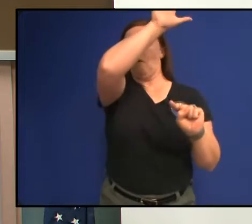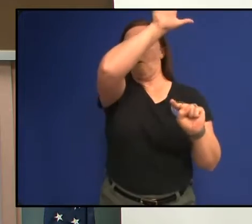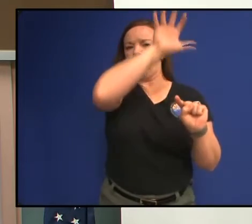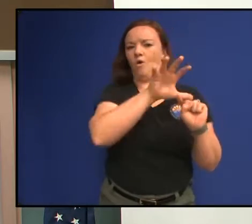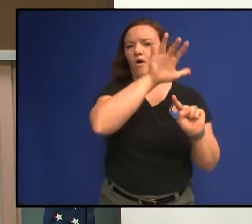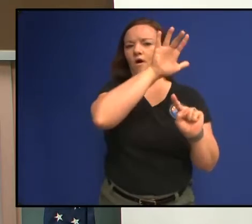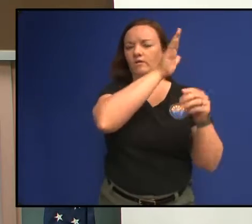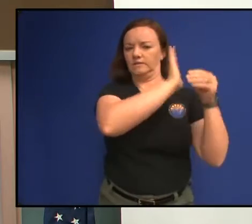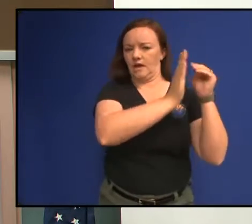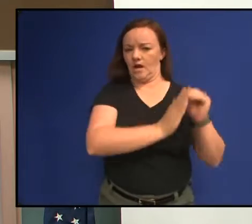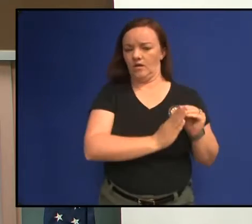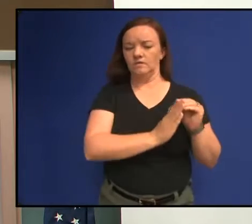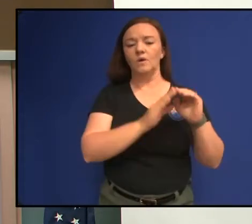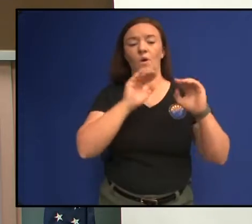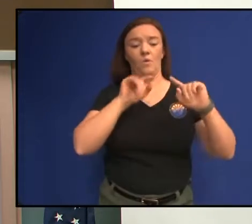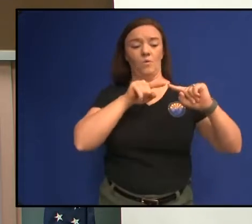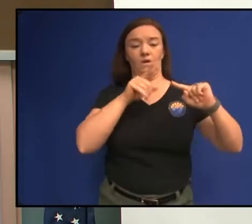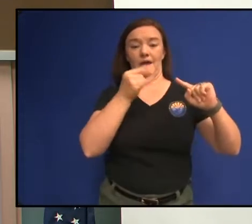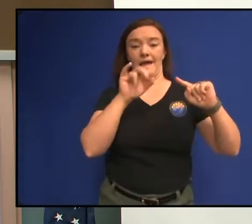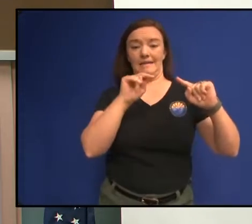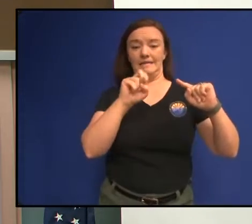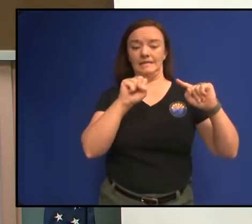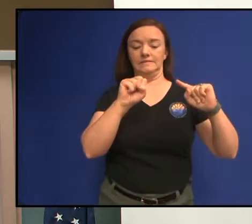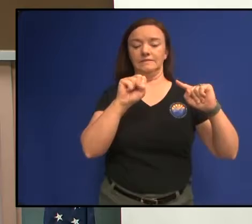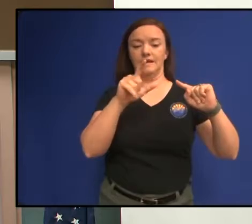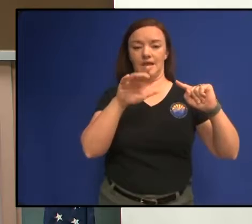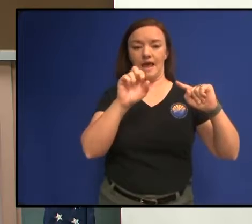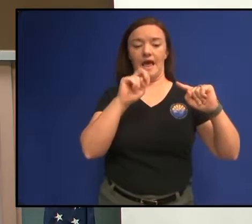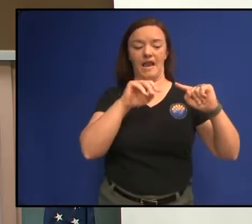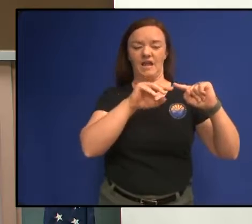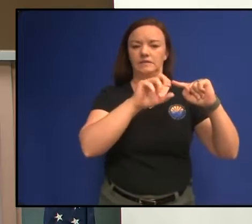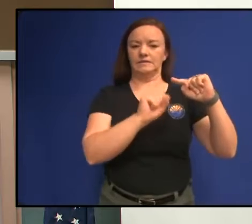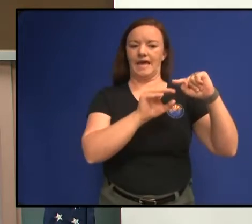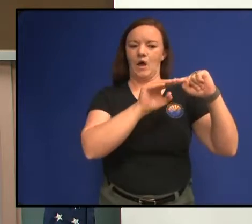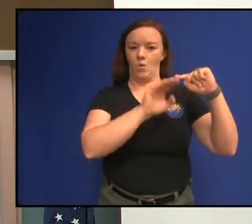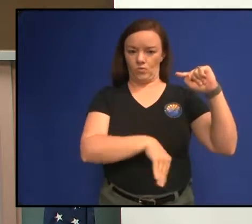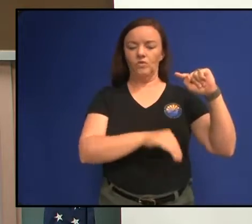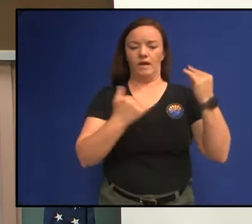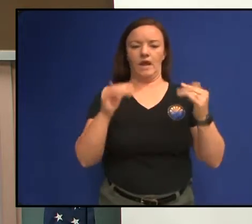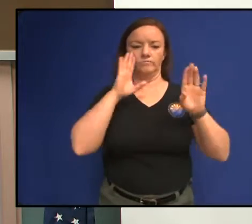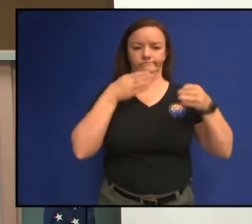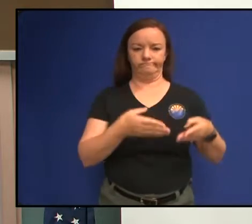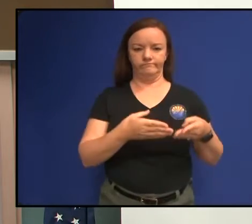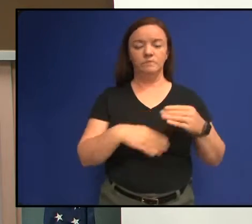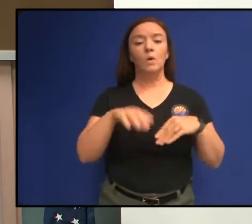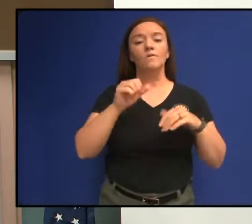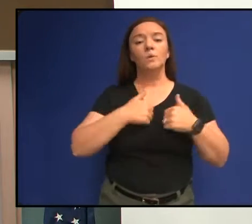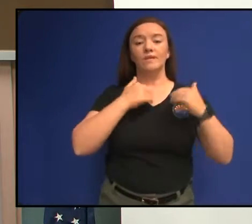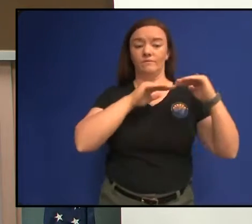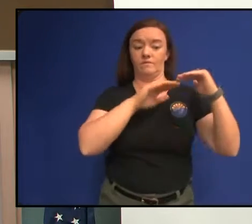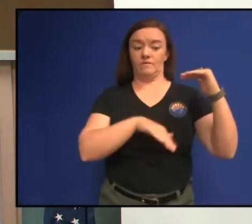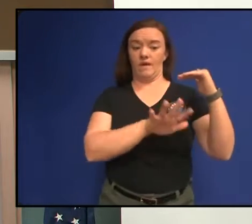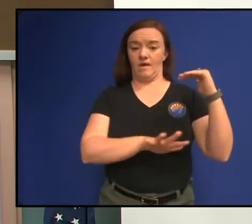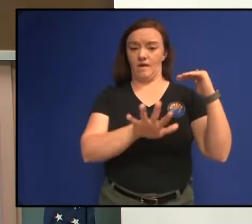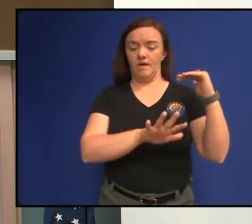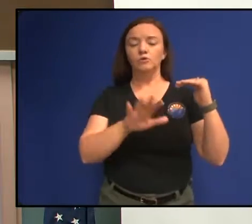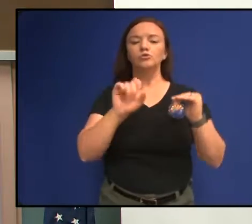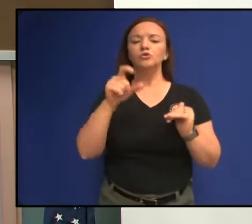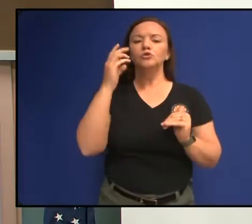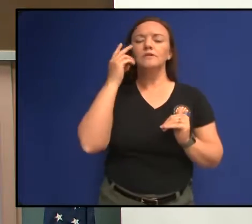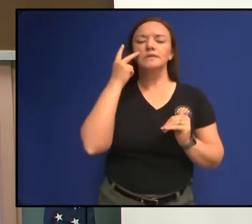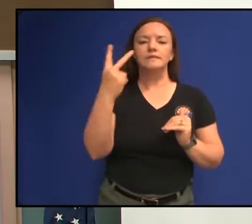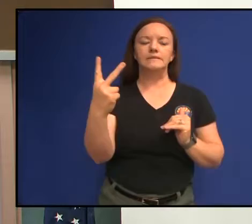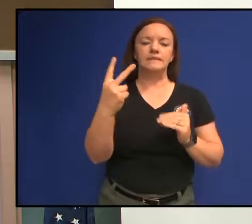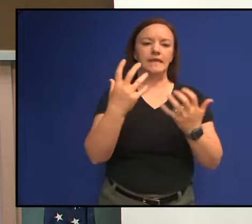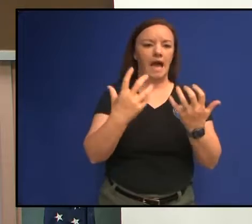that is down on the south end. So you should be seeing, if you're living down there, you should be seeing our heavy equipment and our crews working down in